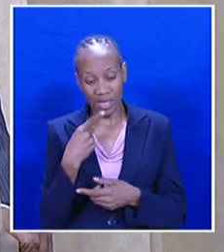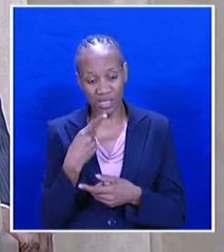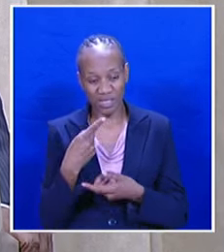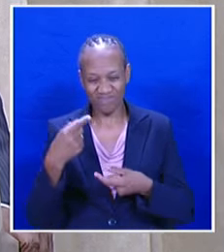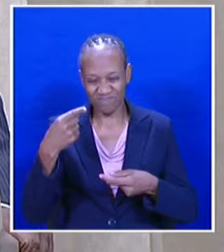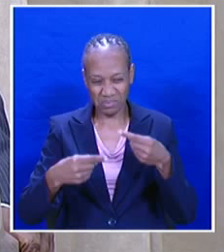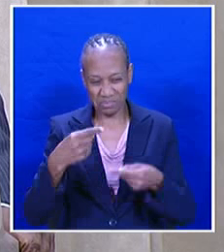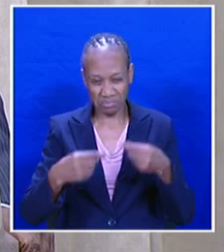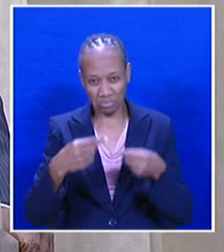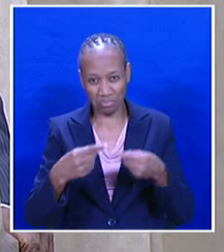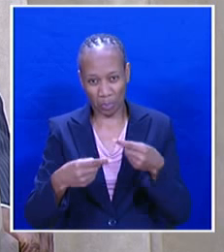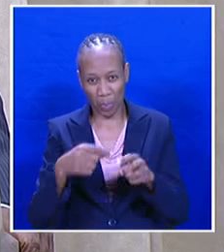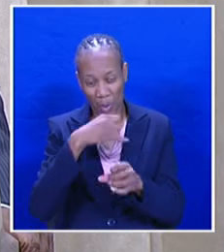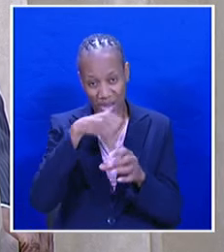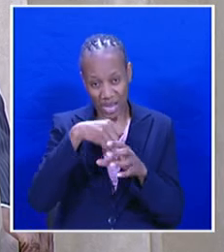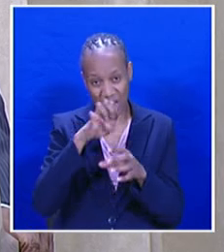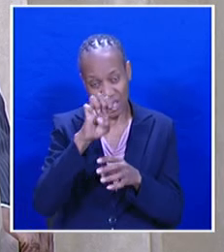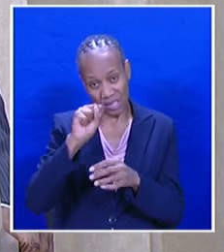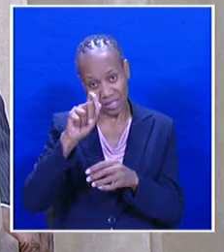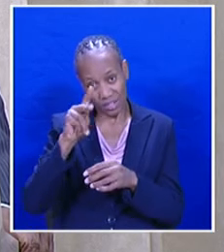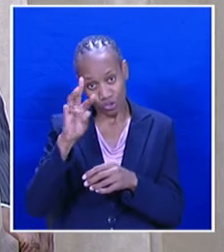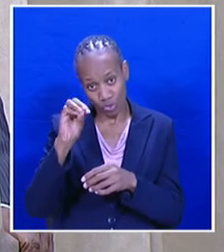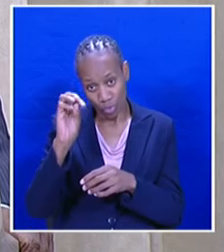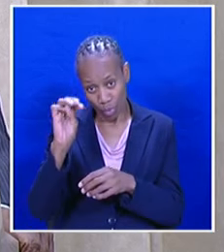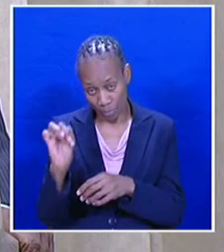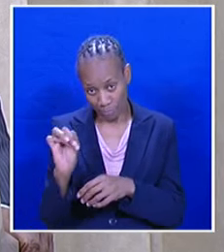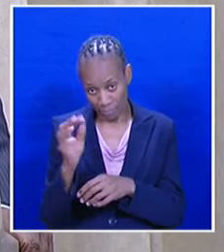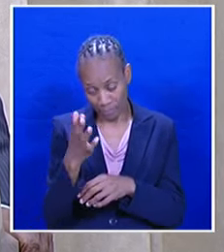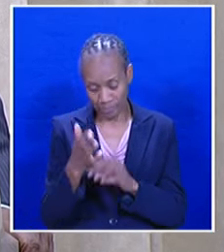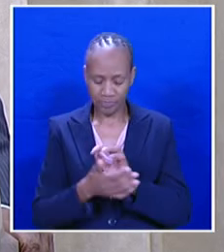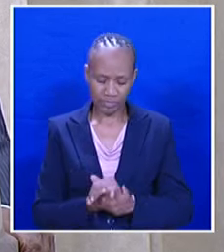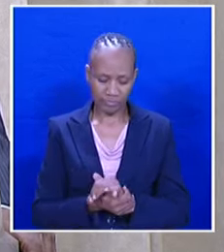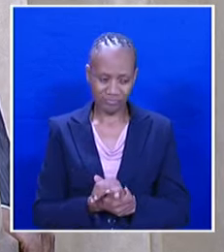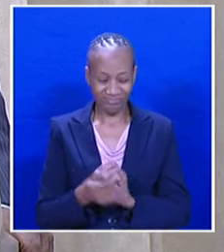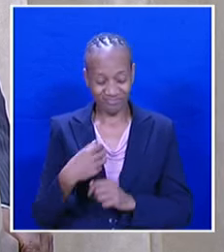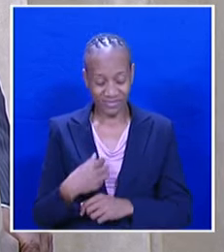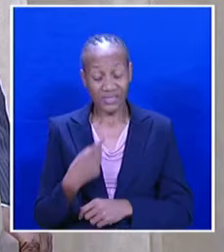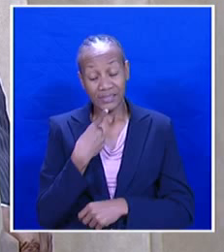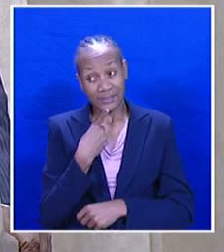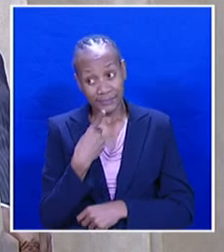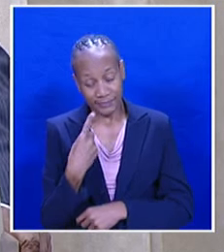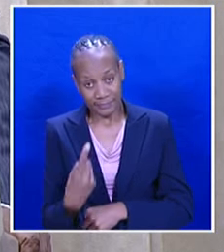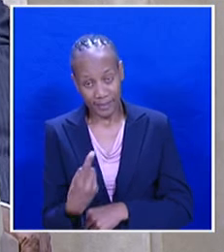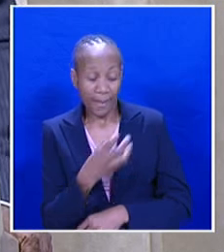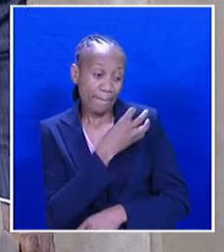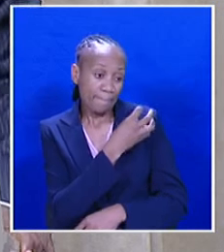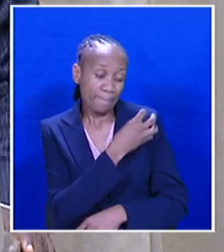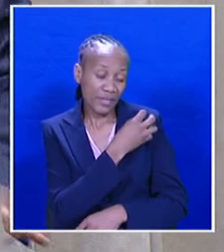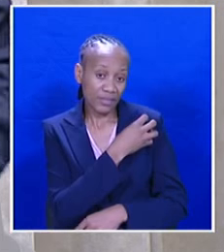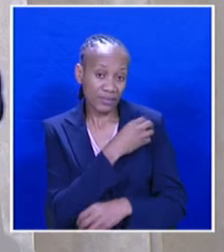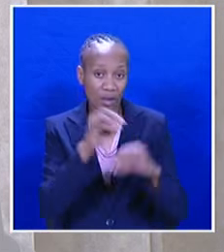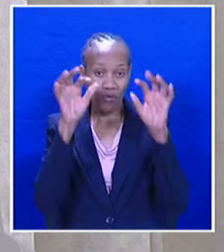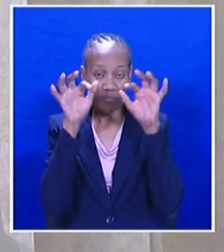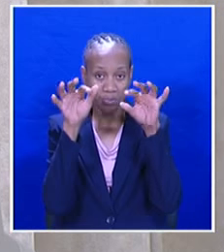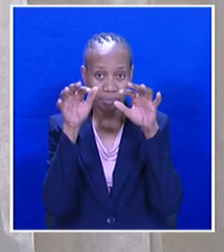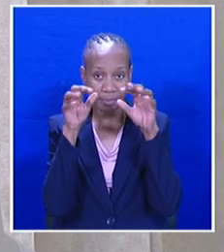I would say these are not squabbles. As the Minister of Public Enterprises announced,